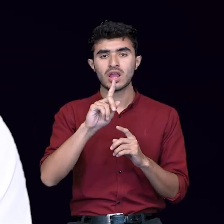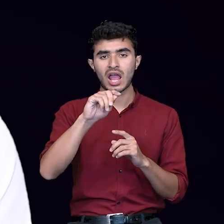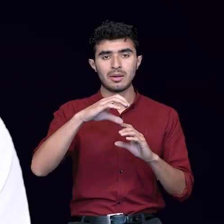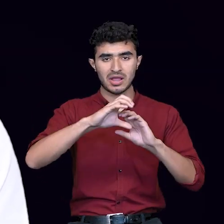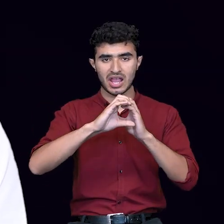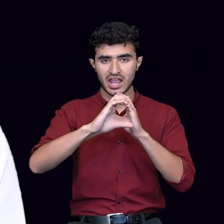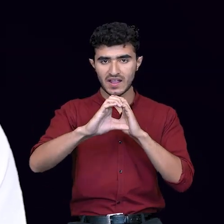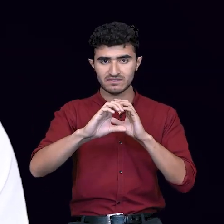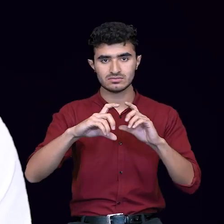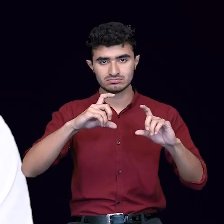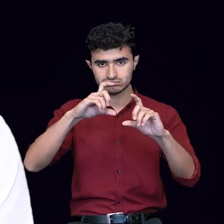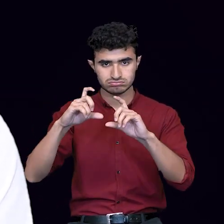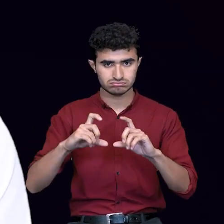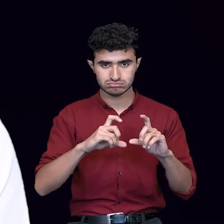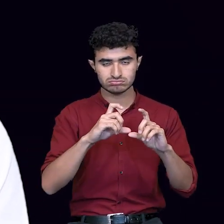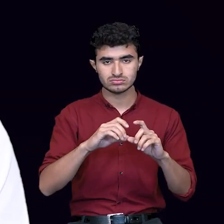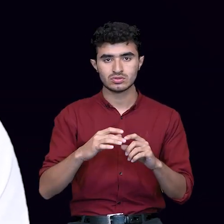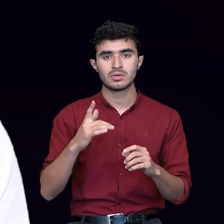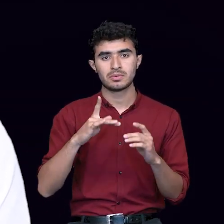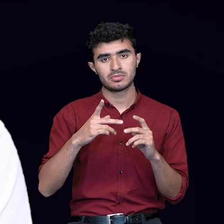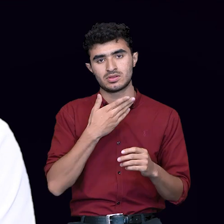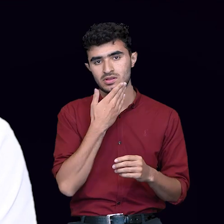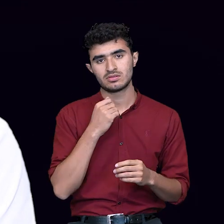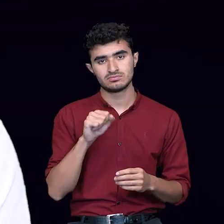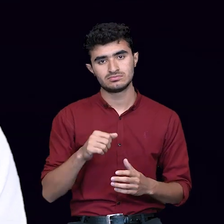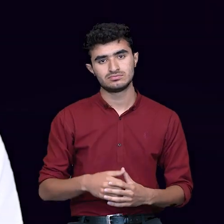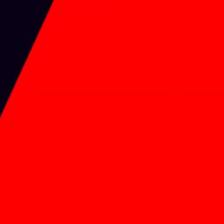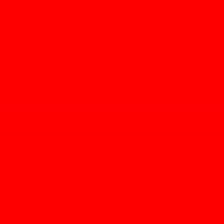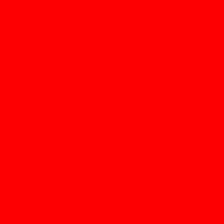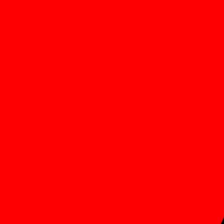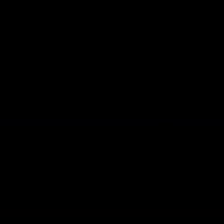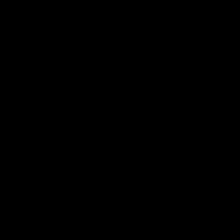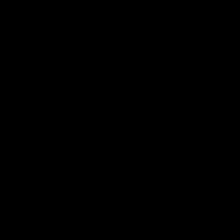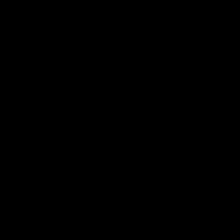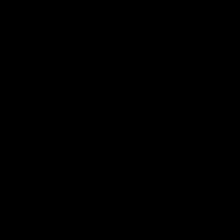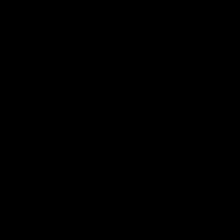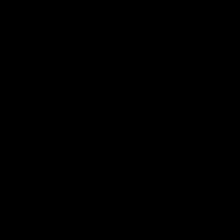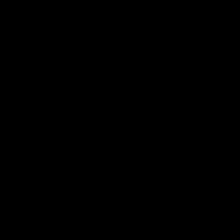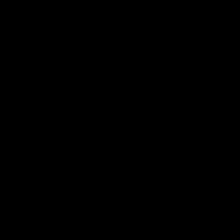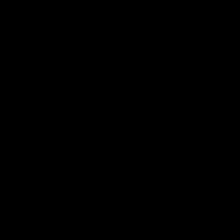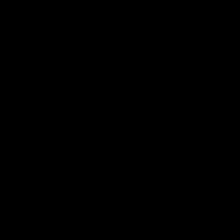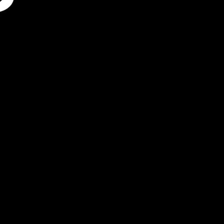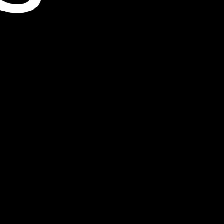ya mehngi si film equipment chahiye to make something that people enjoy watching.